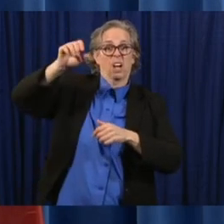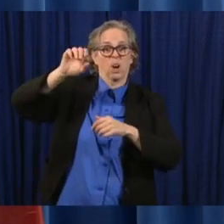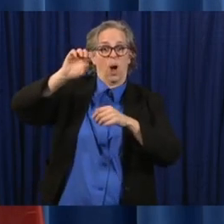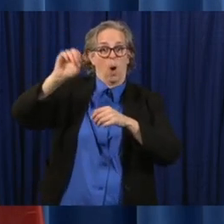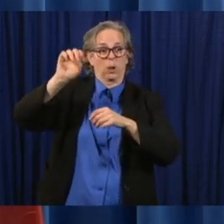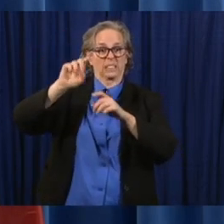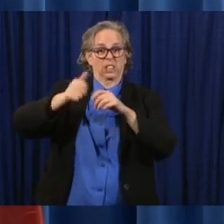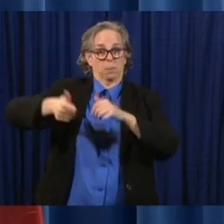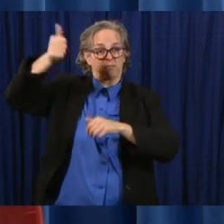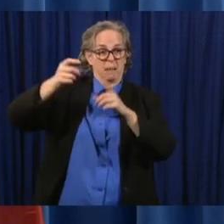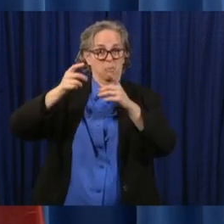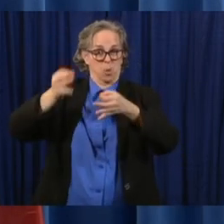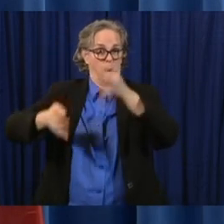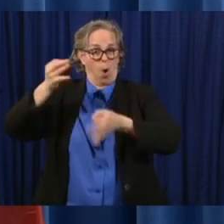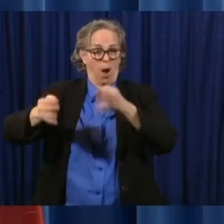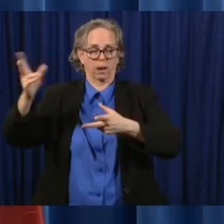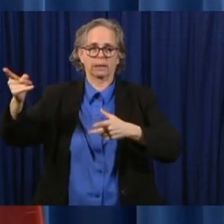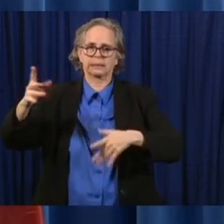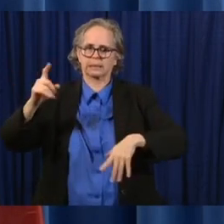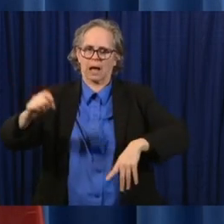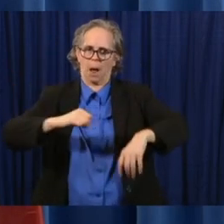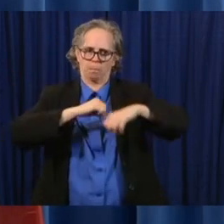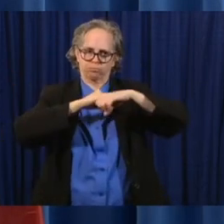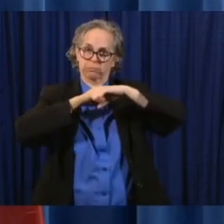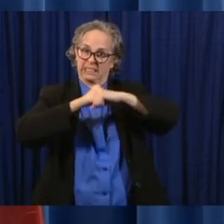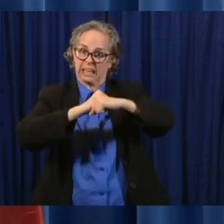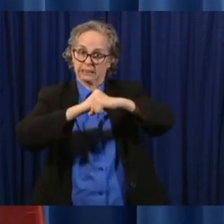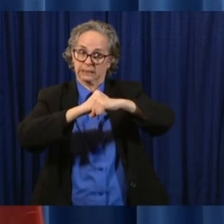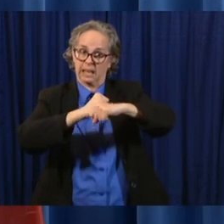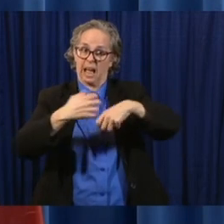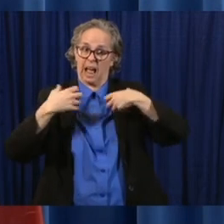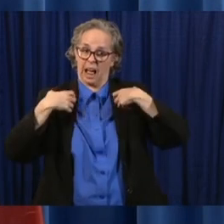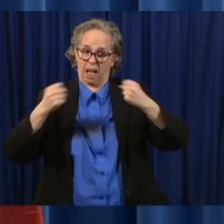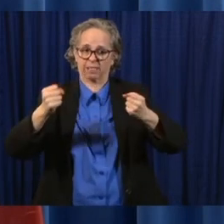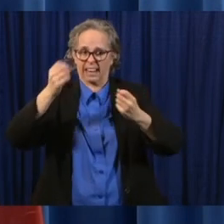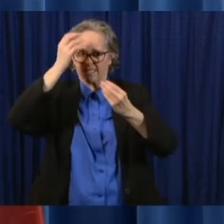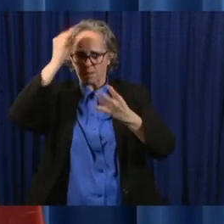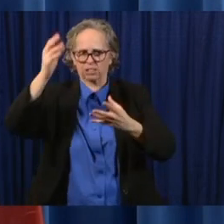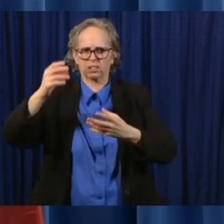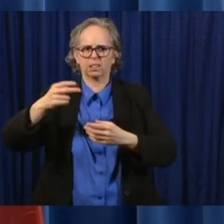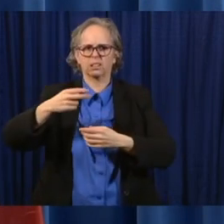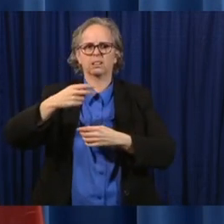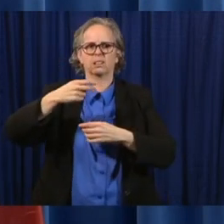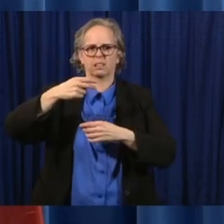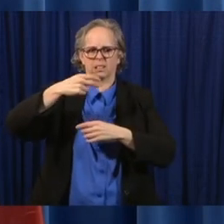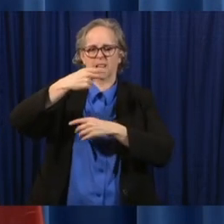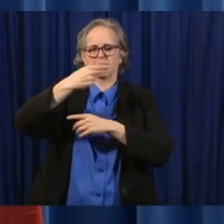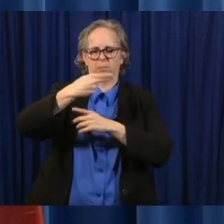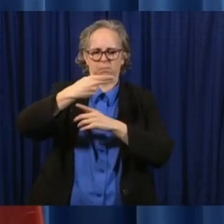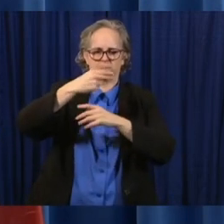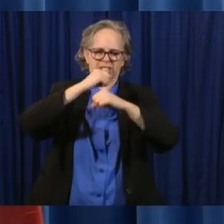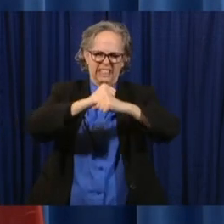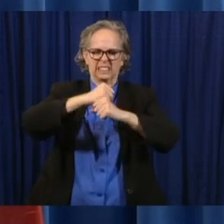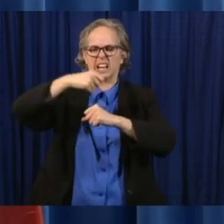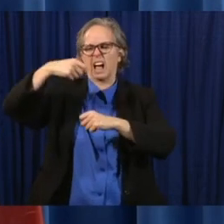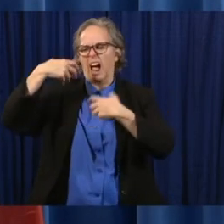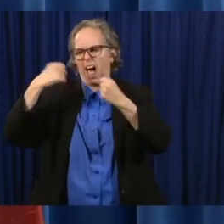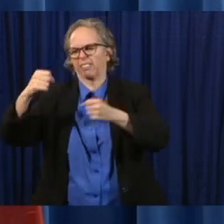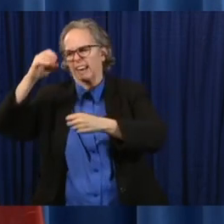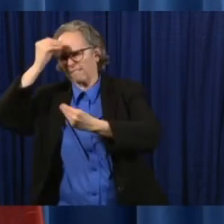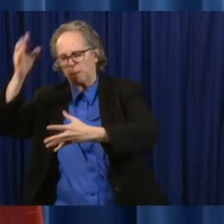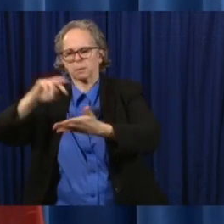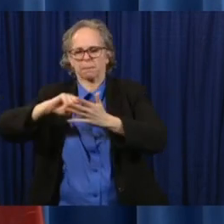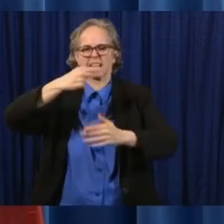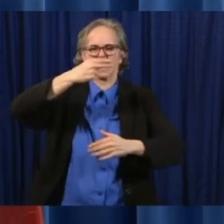the Ohio Revised Code, PHI, protected health information, is an exception to the public records